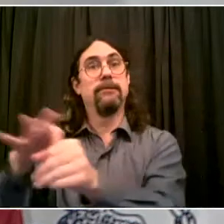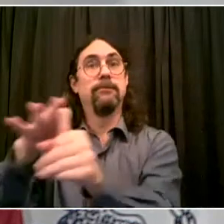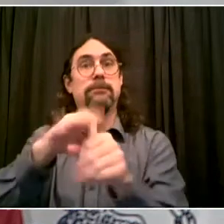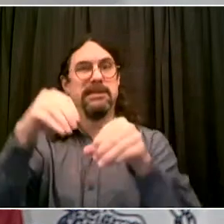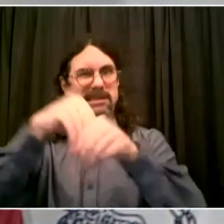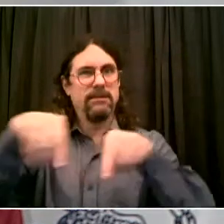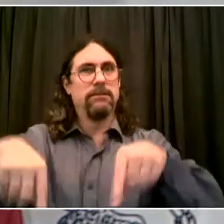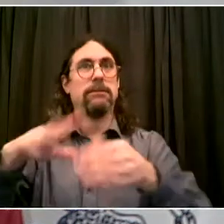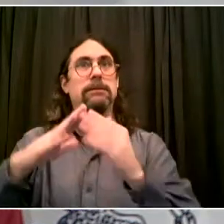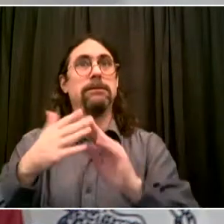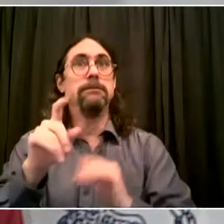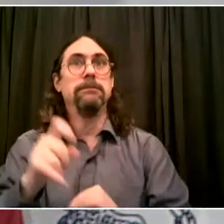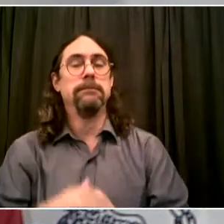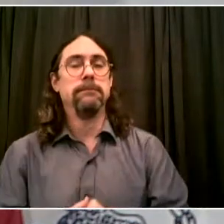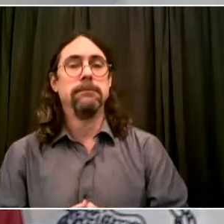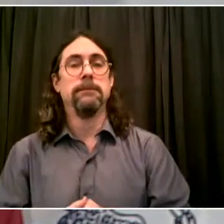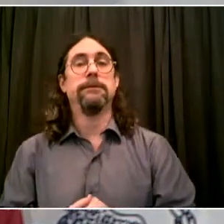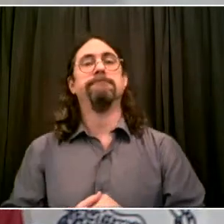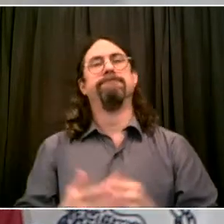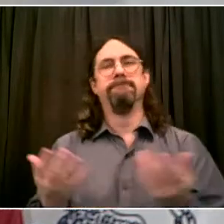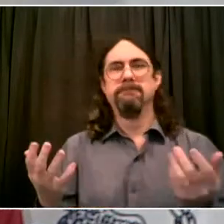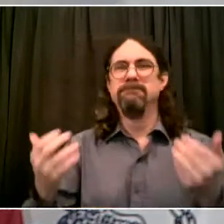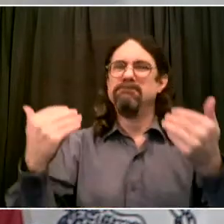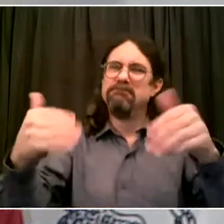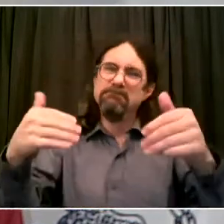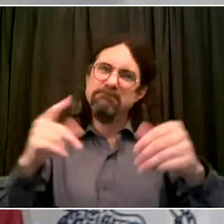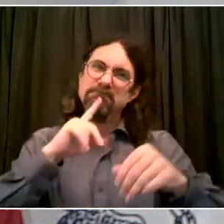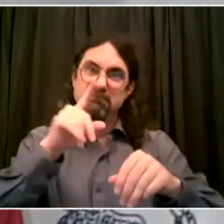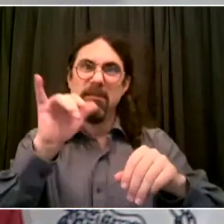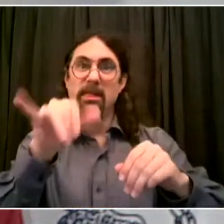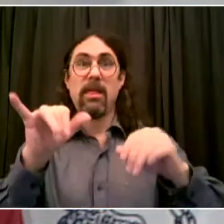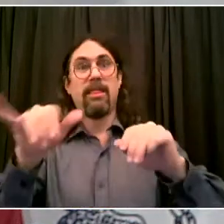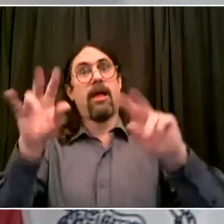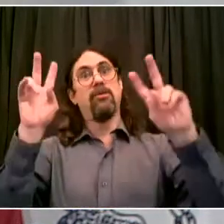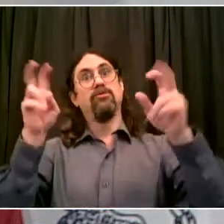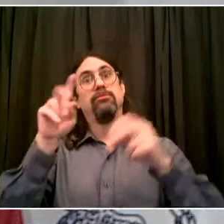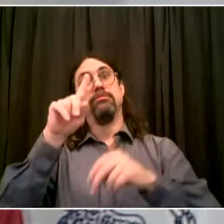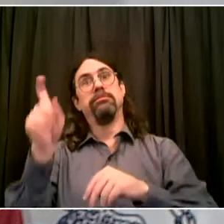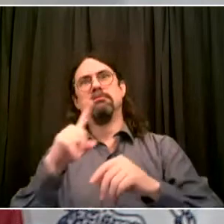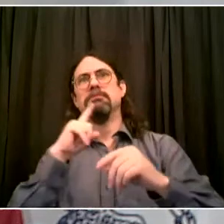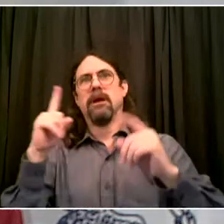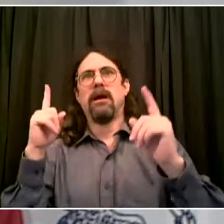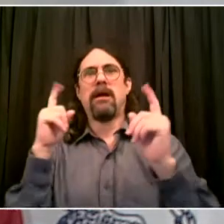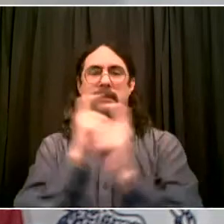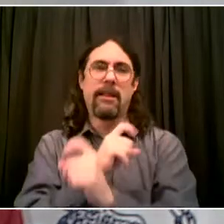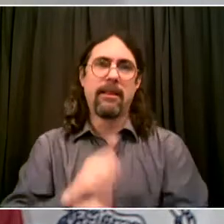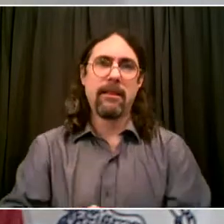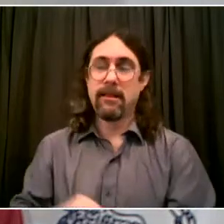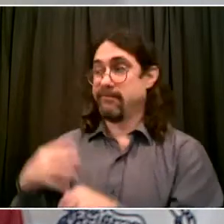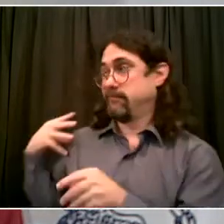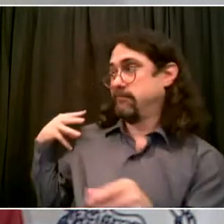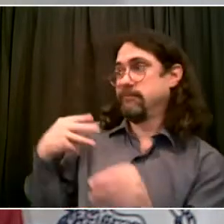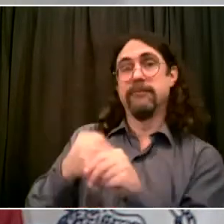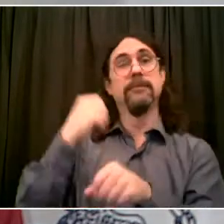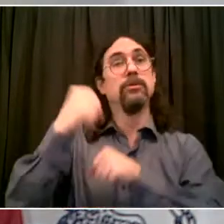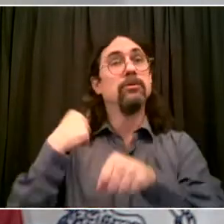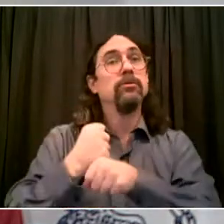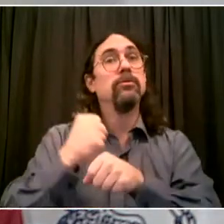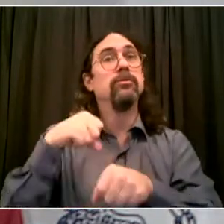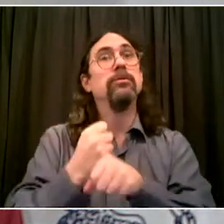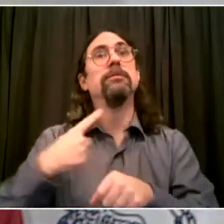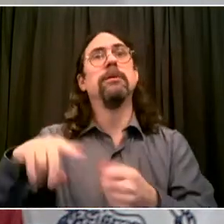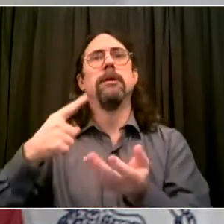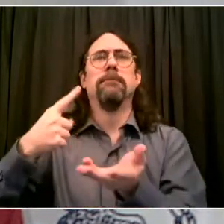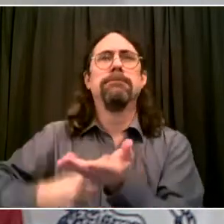understand why some people support the proposal. I think there are others who would say, hey, we have a process